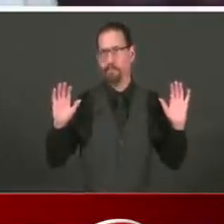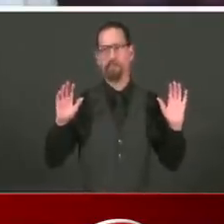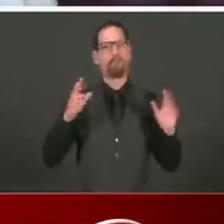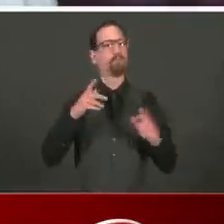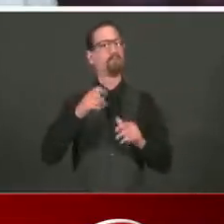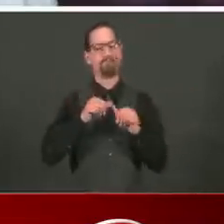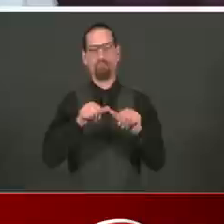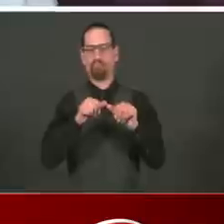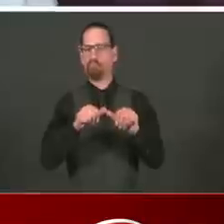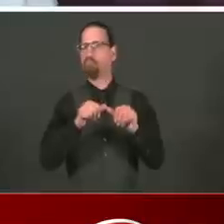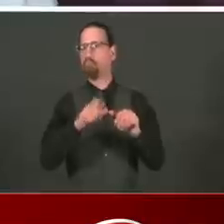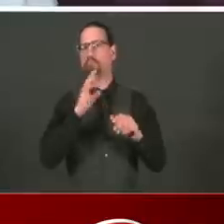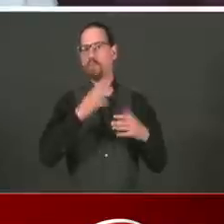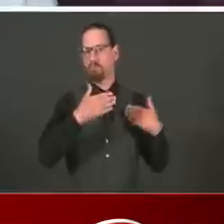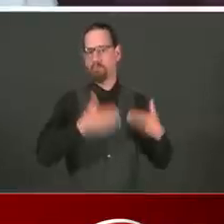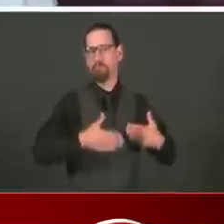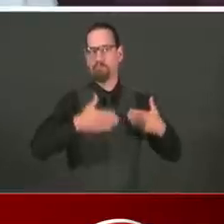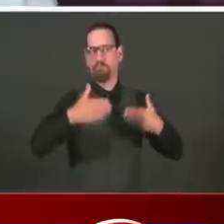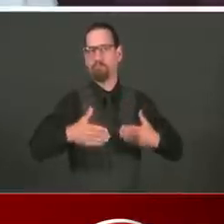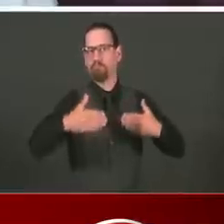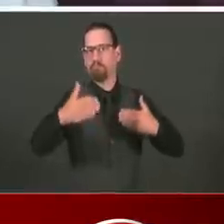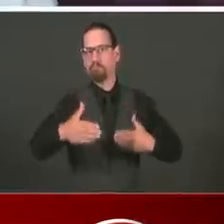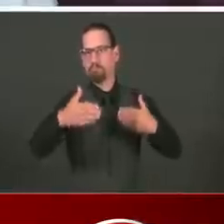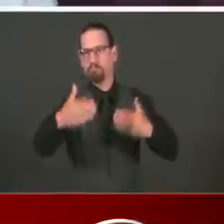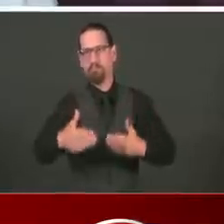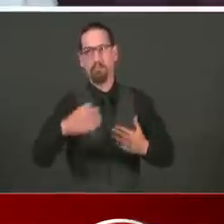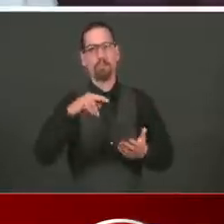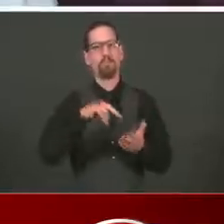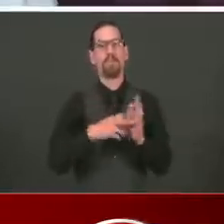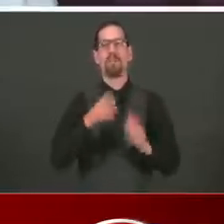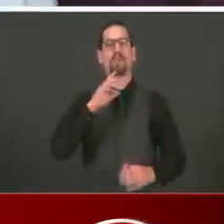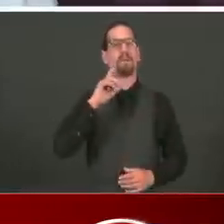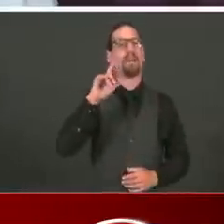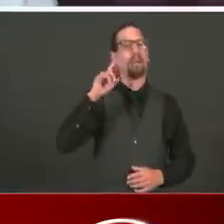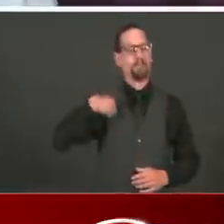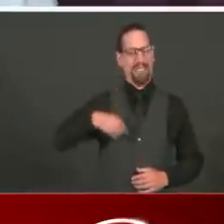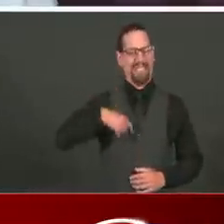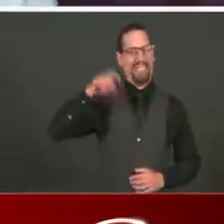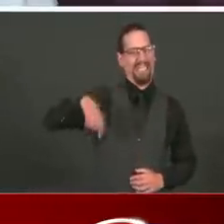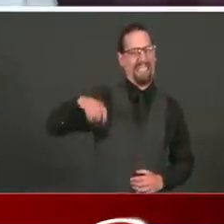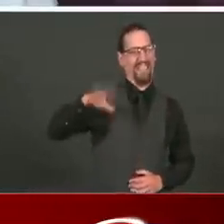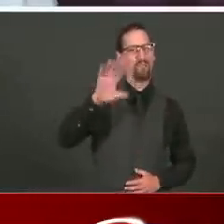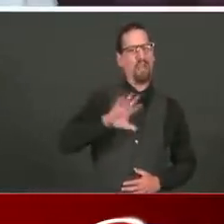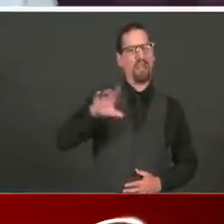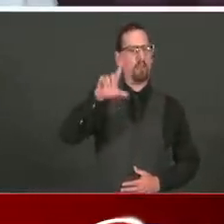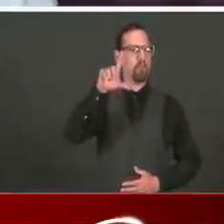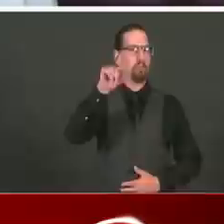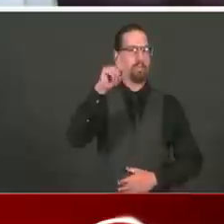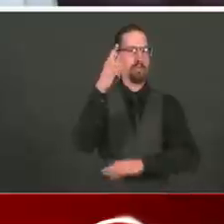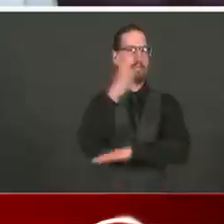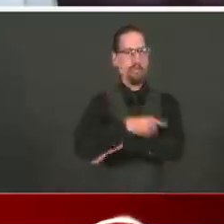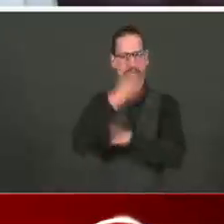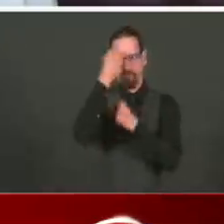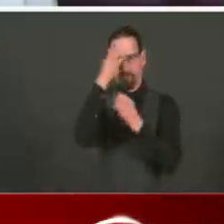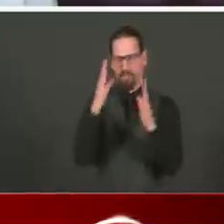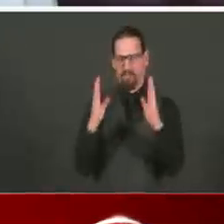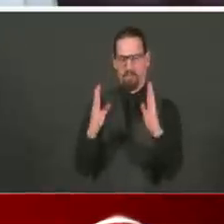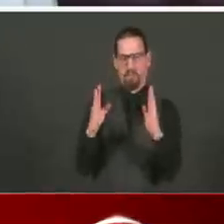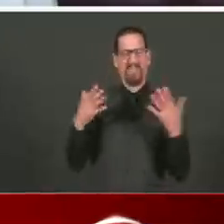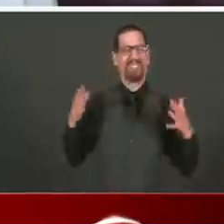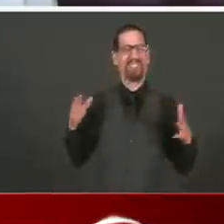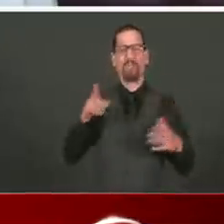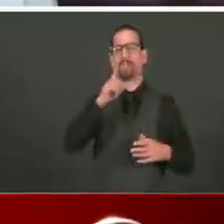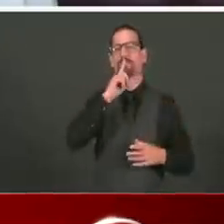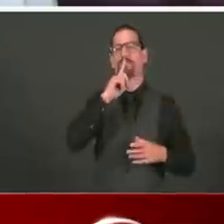tool, and if it's more important as we go forward, and I would ask you to give it a try. Just try it. Try it for 2 weeks. If you feel